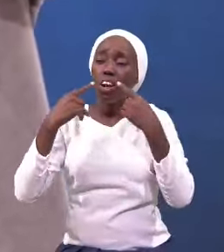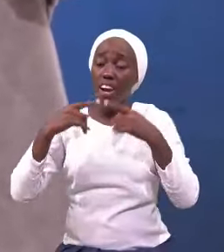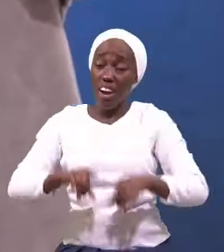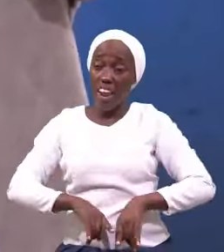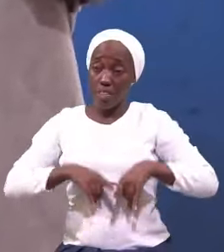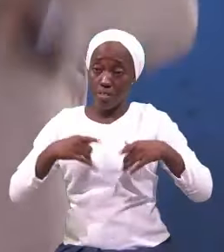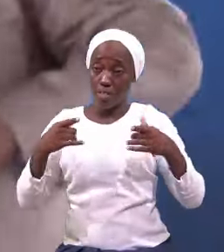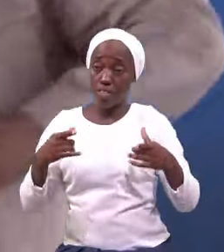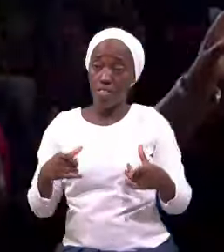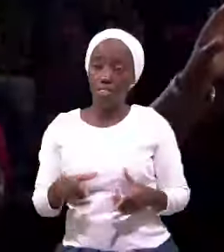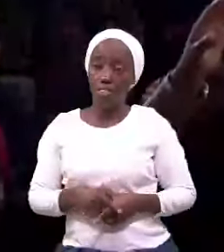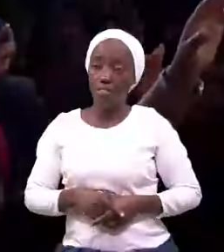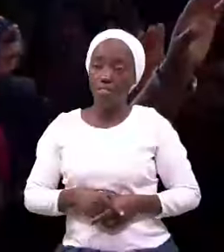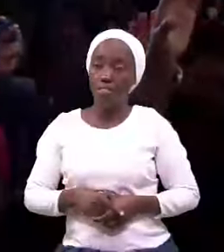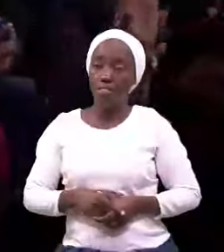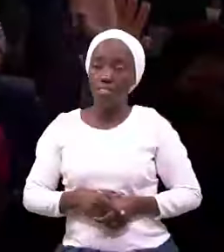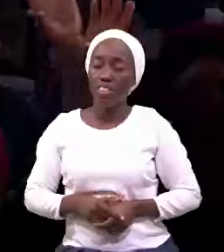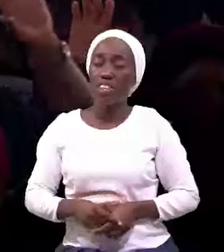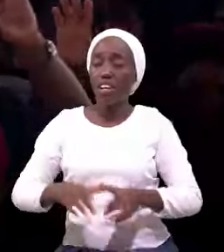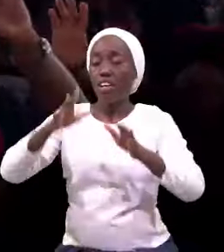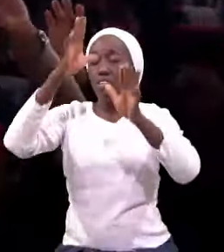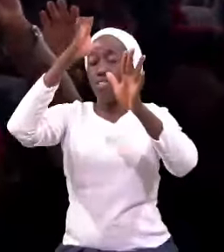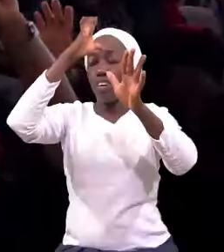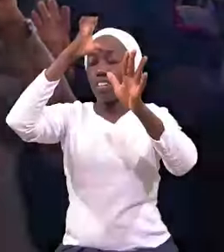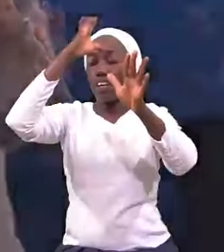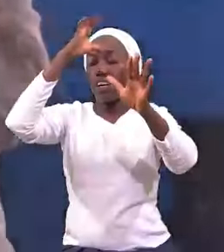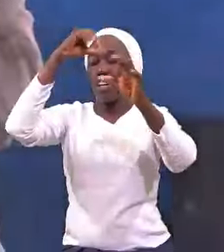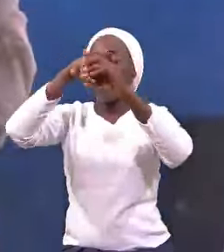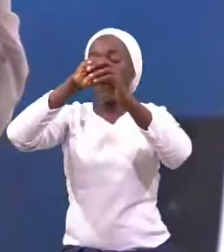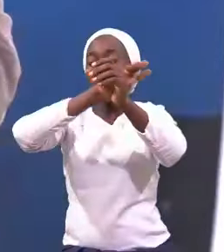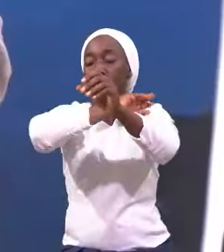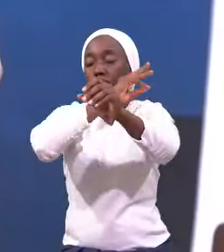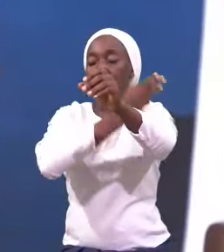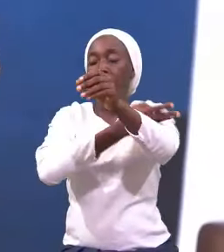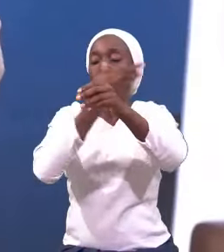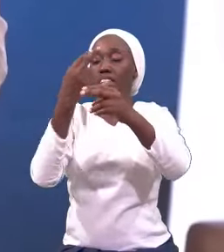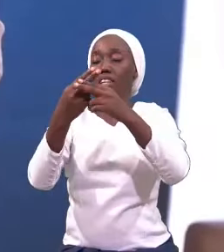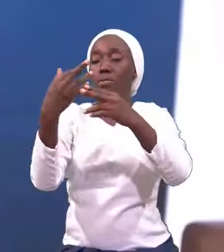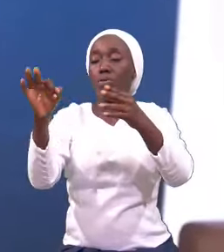Where are you? Father, in the mighty name of Jesus.